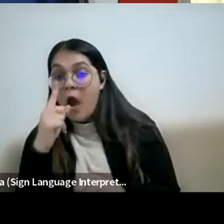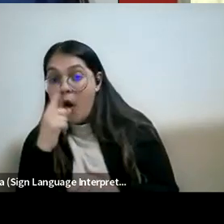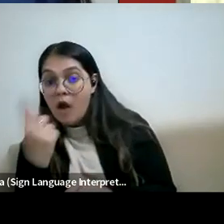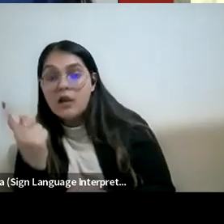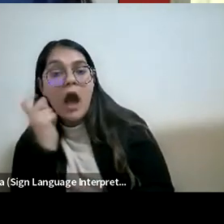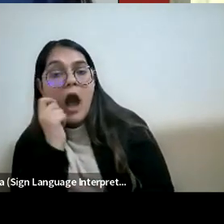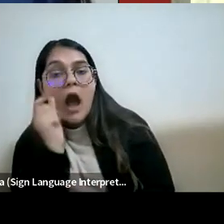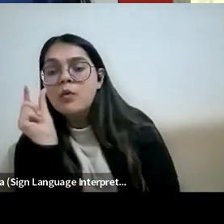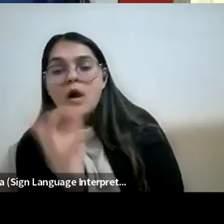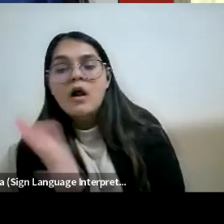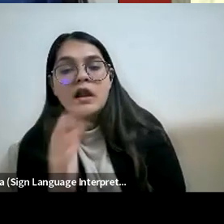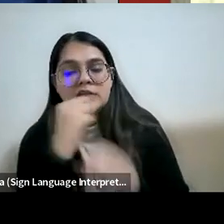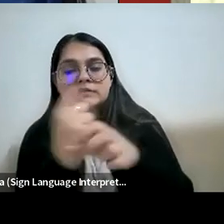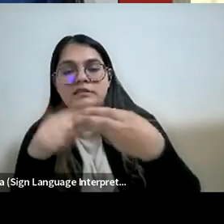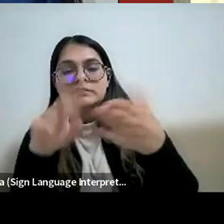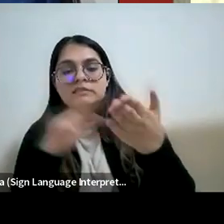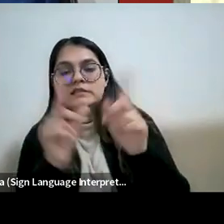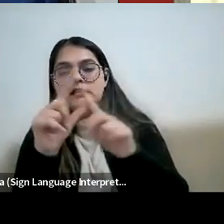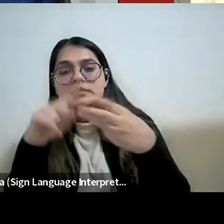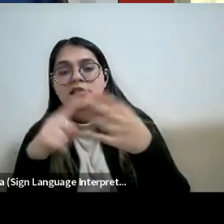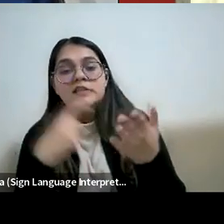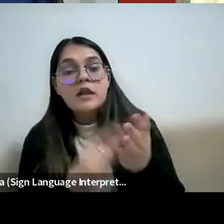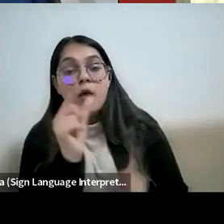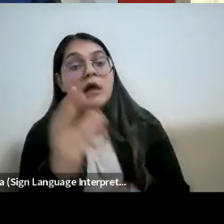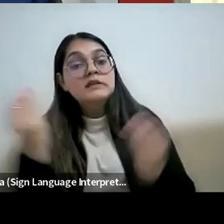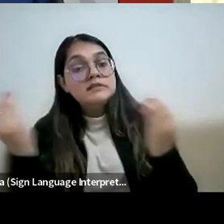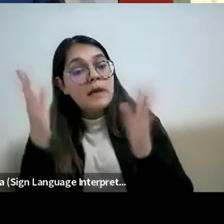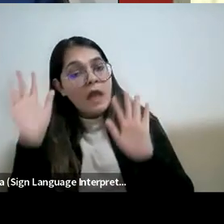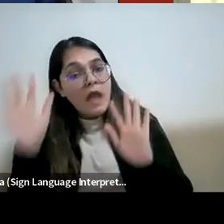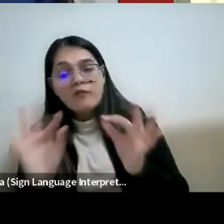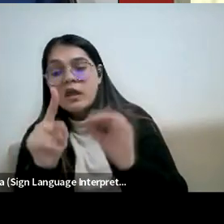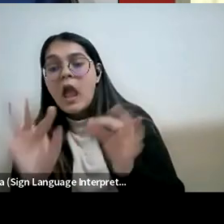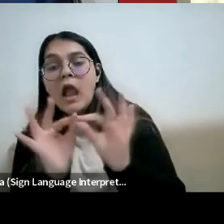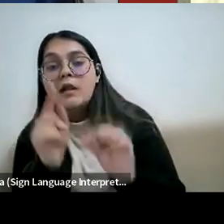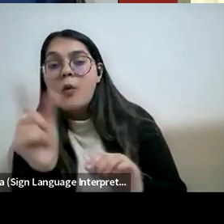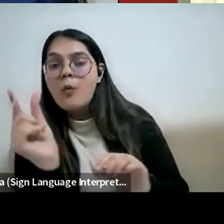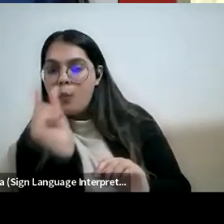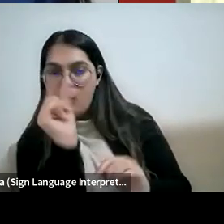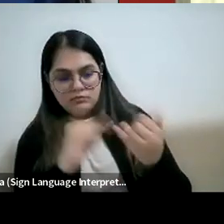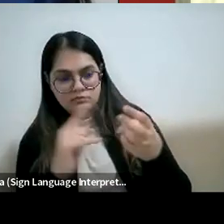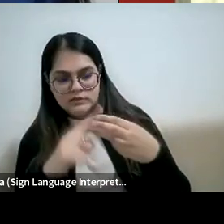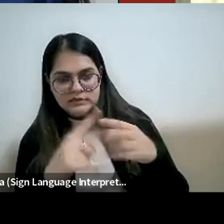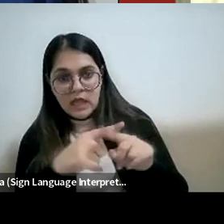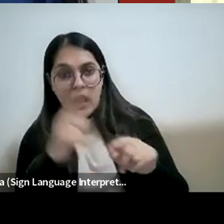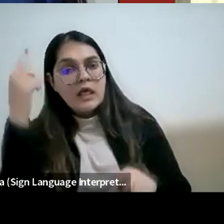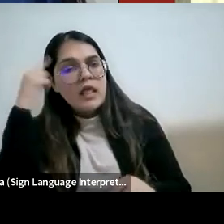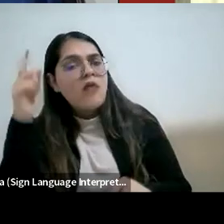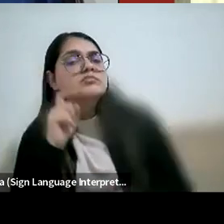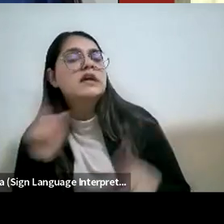constitutional interpretation, has read in sexual orientation into these constitutional